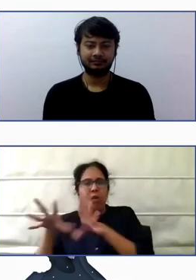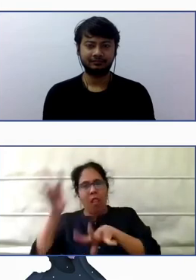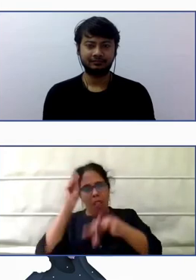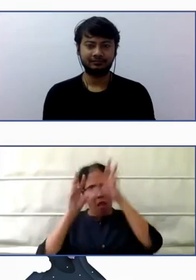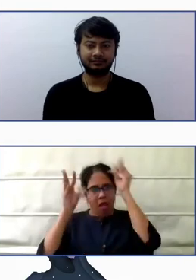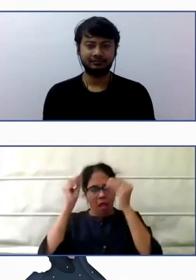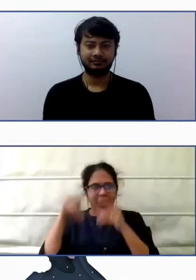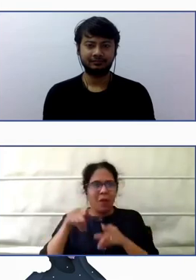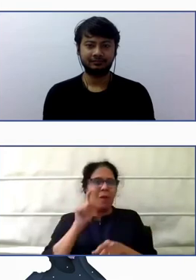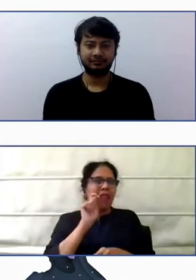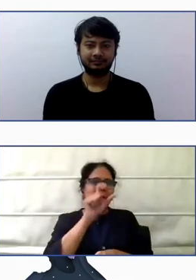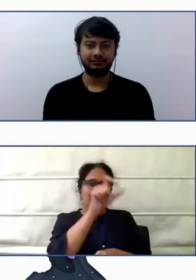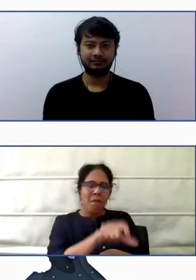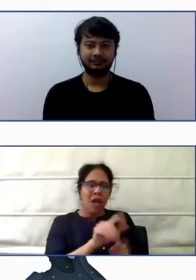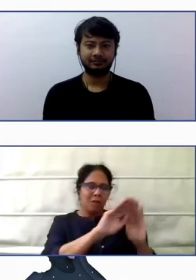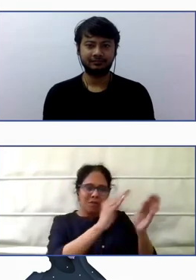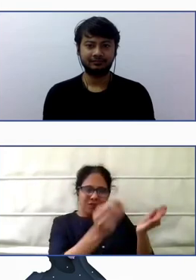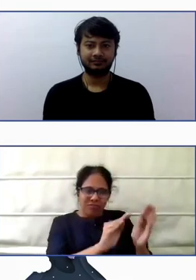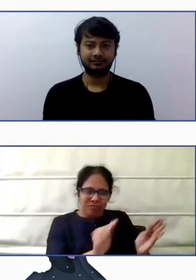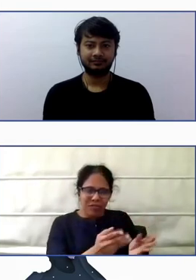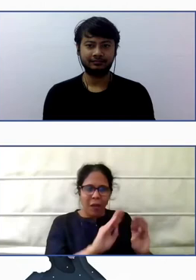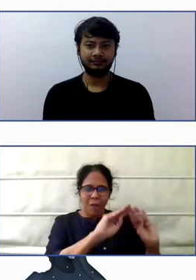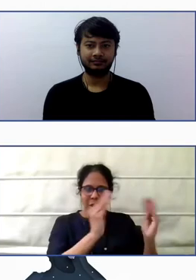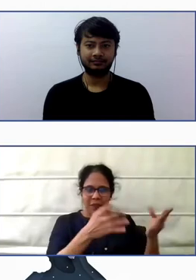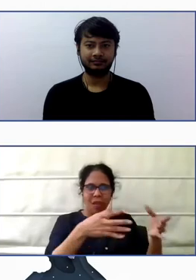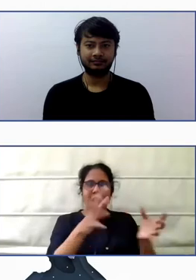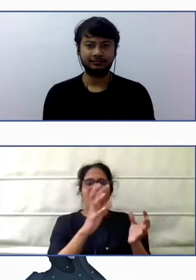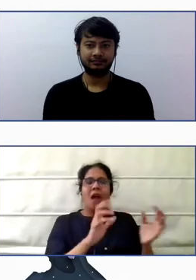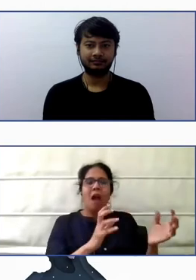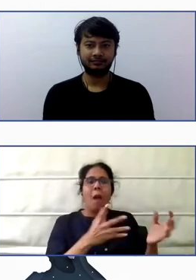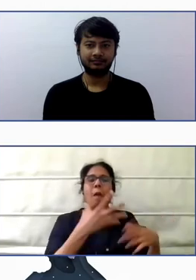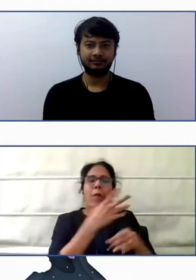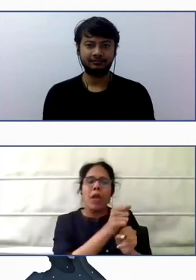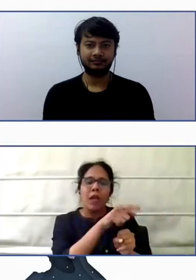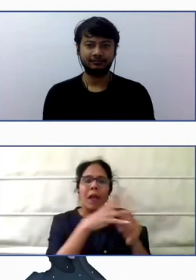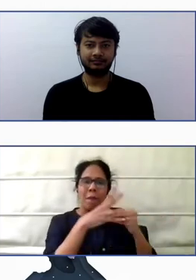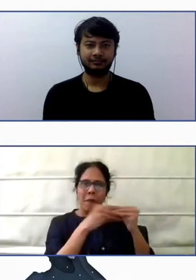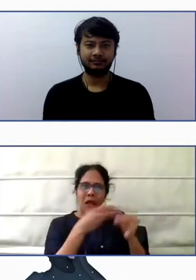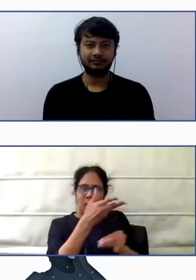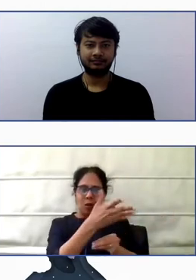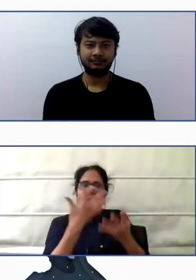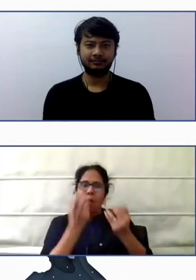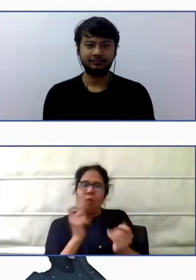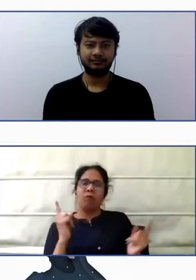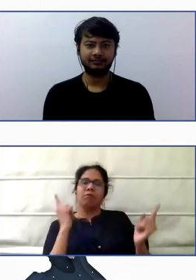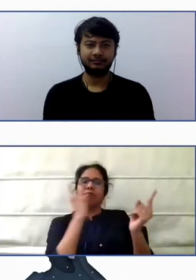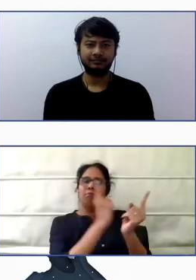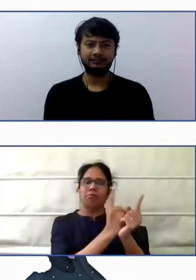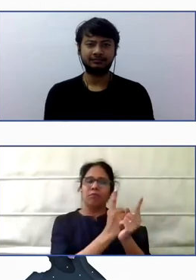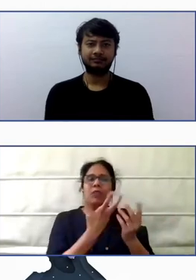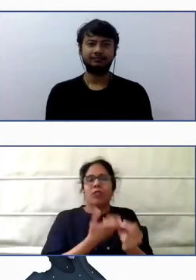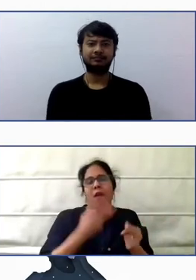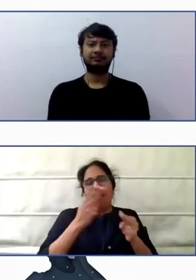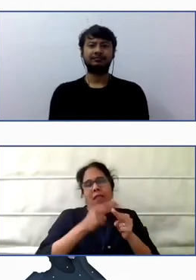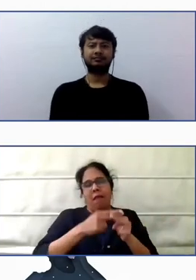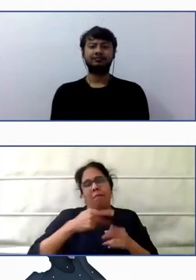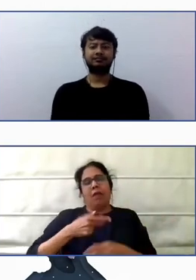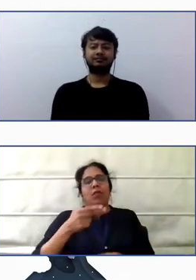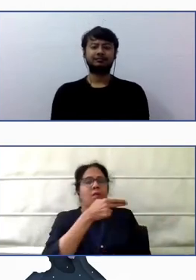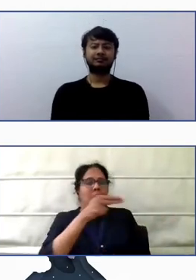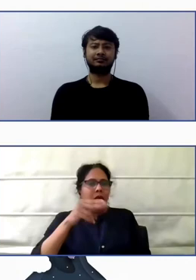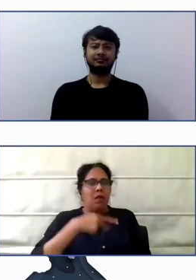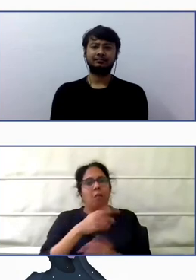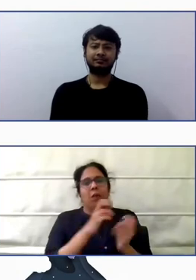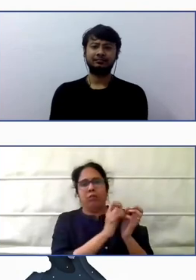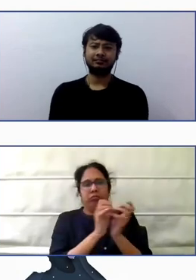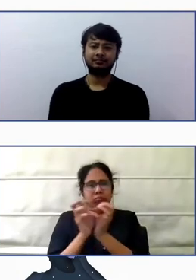deaf in MG Road, Bangalore. And I just go and I said, let me try my name. And she goes and says, hi, my